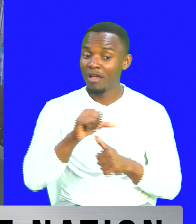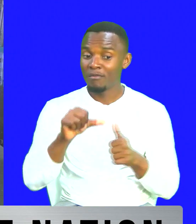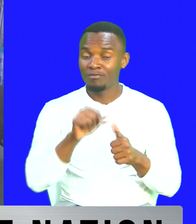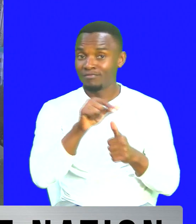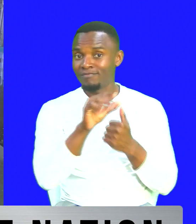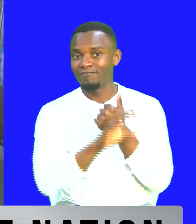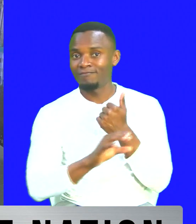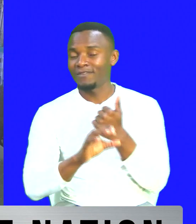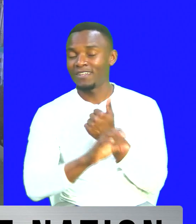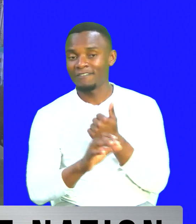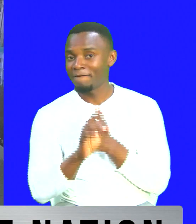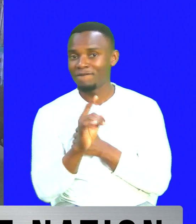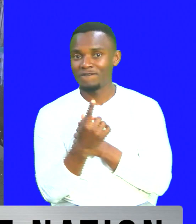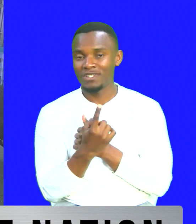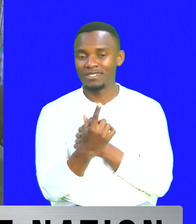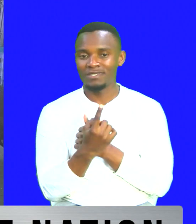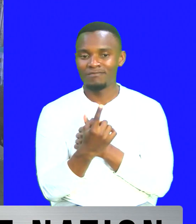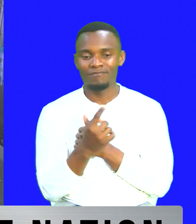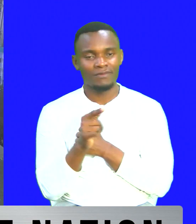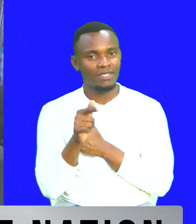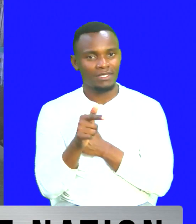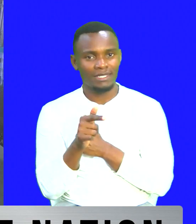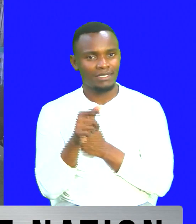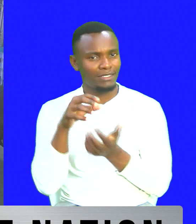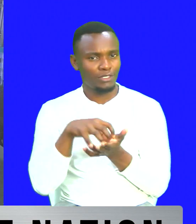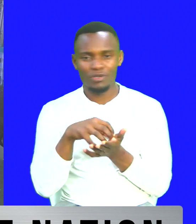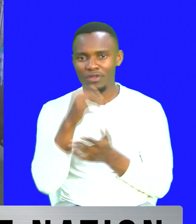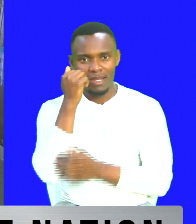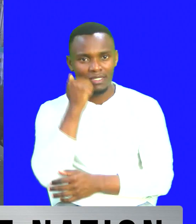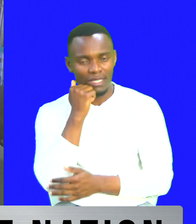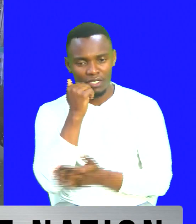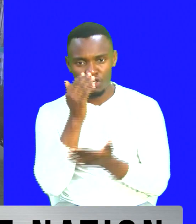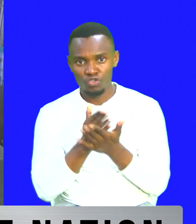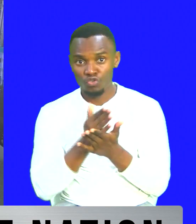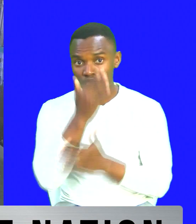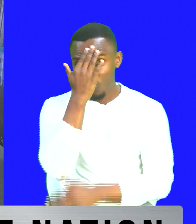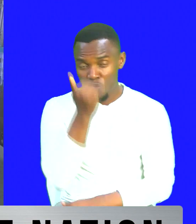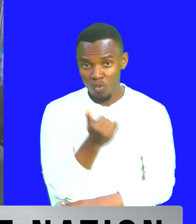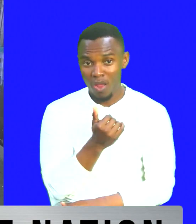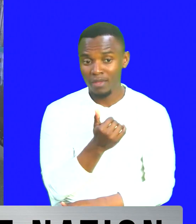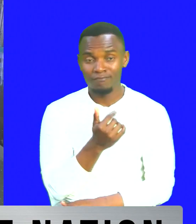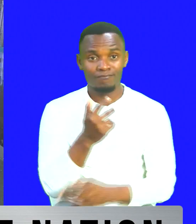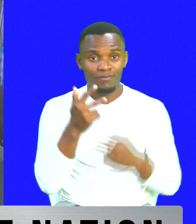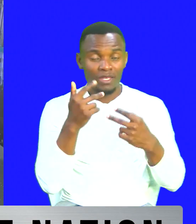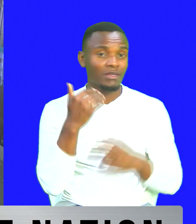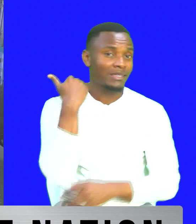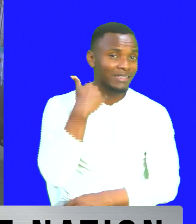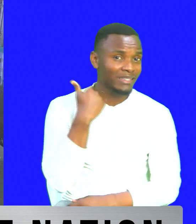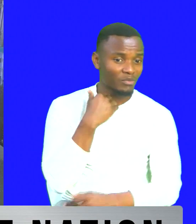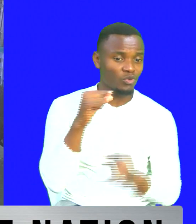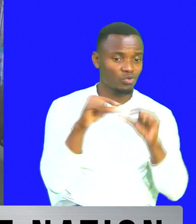of all, it's a sad situation because the gangs are taking over, starting from the capital